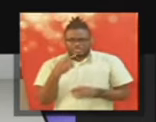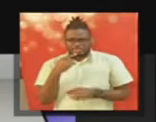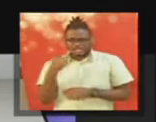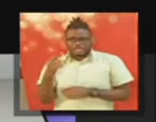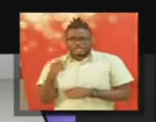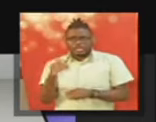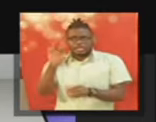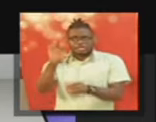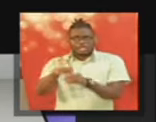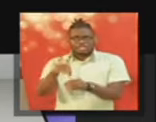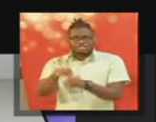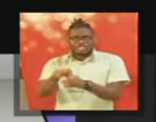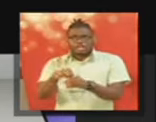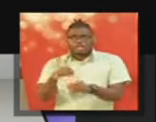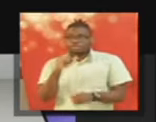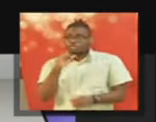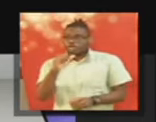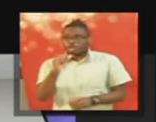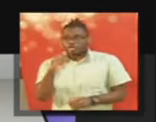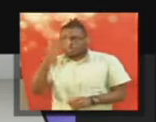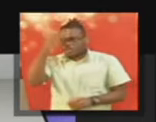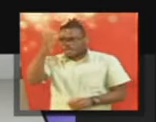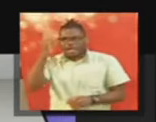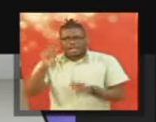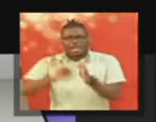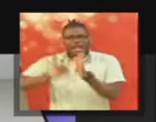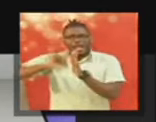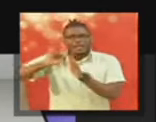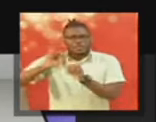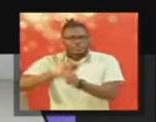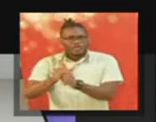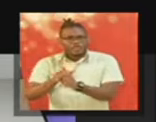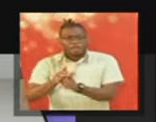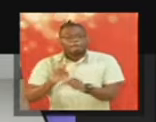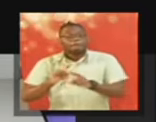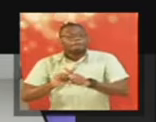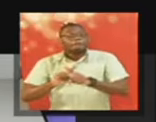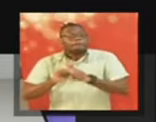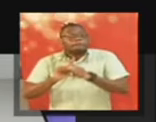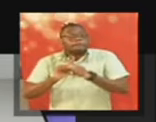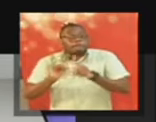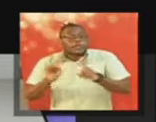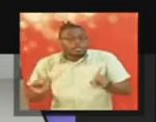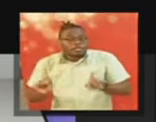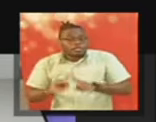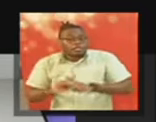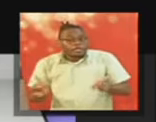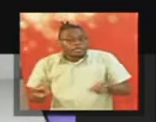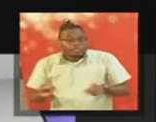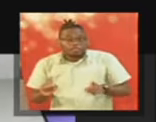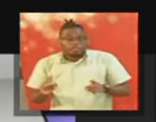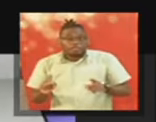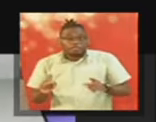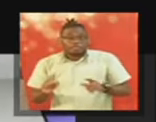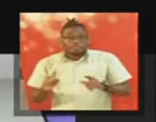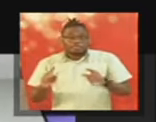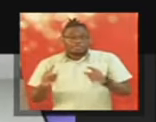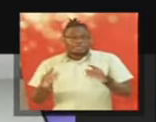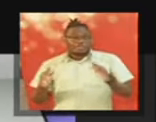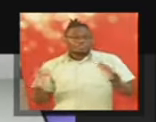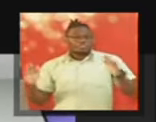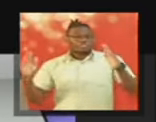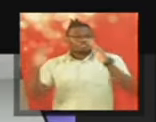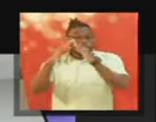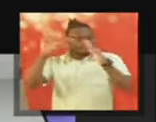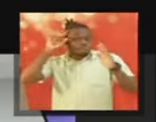any contribution to the spread of COVID-19 locally. But we're ignoring that large peak at the beginning, which is about